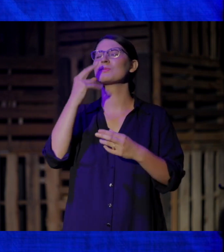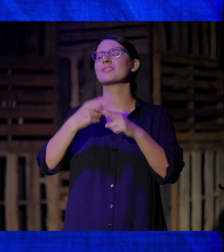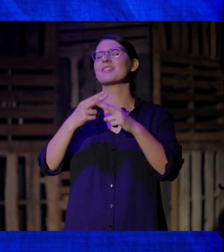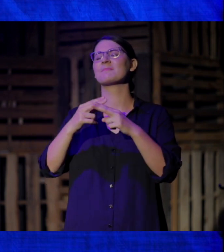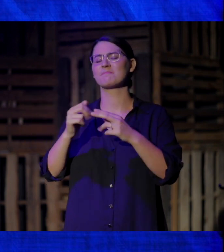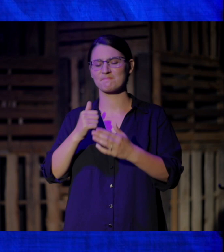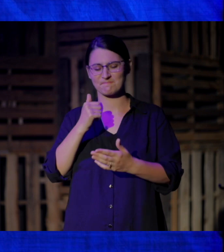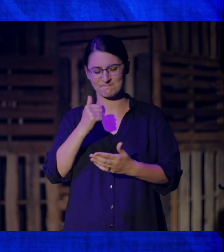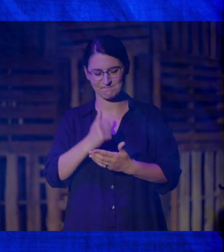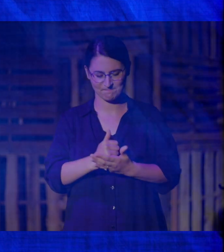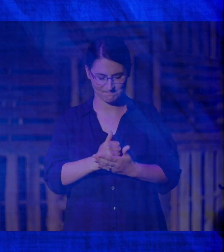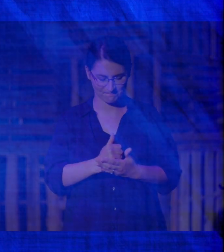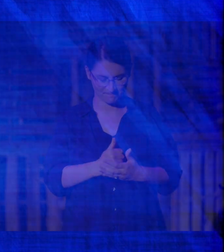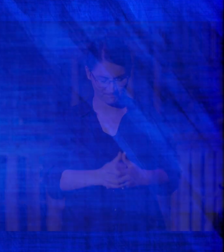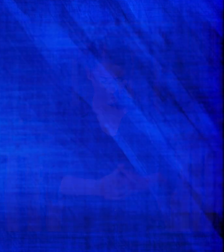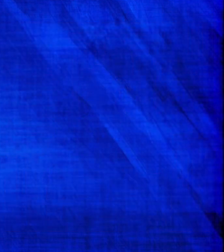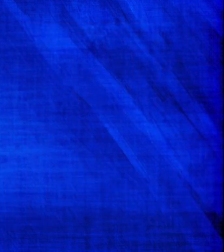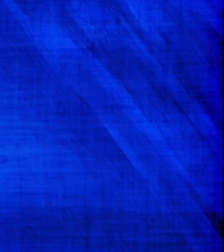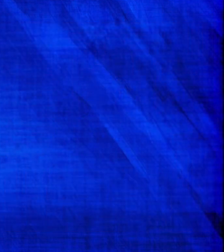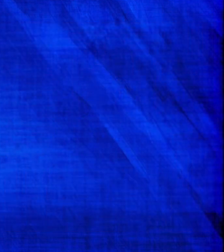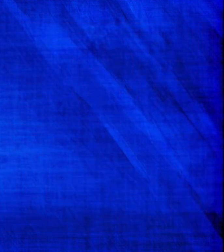Amen.